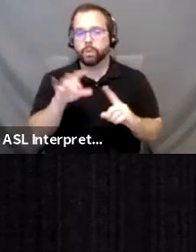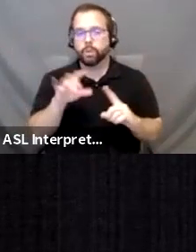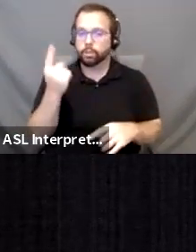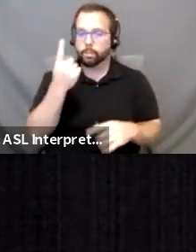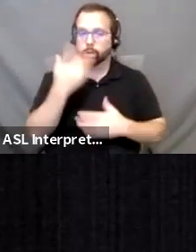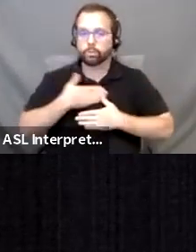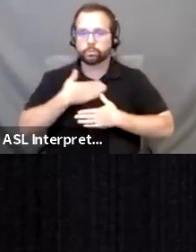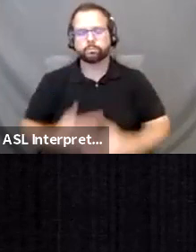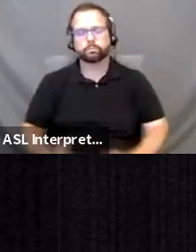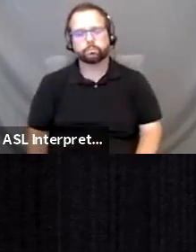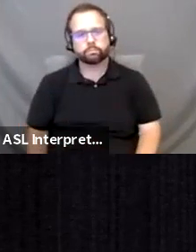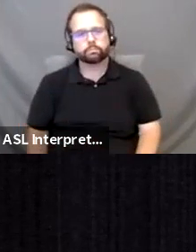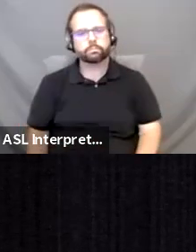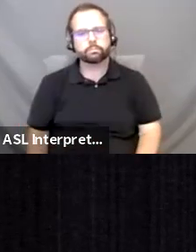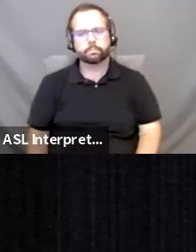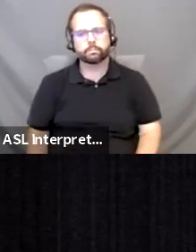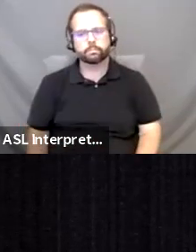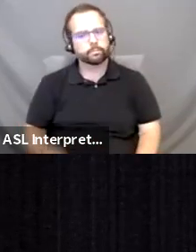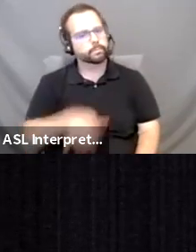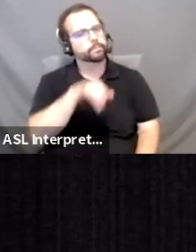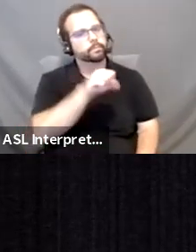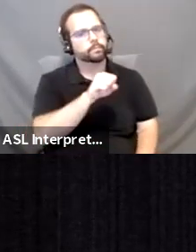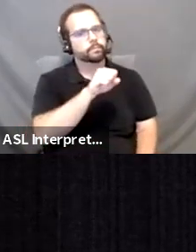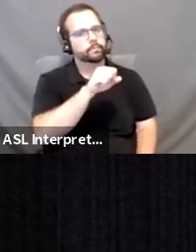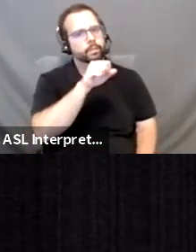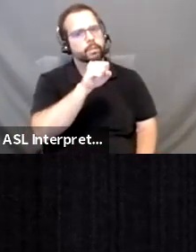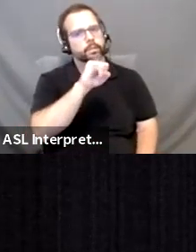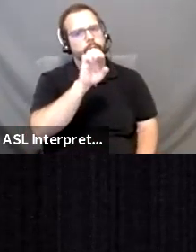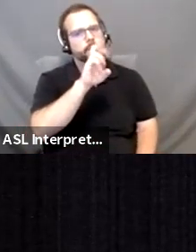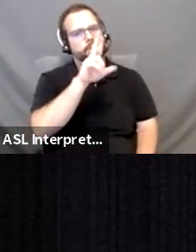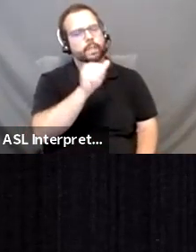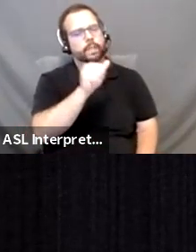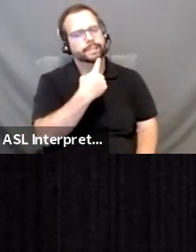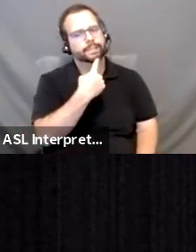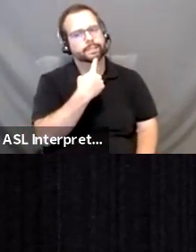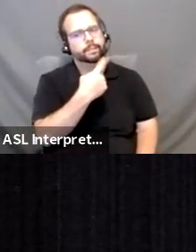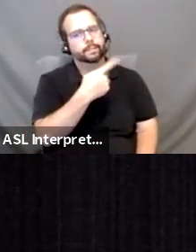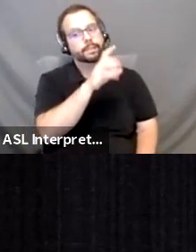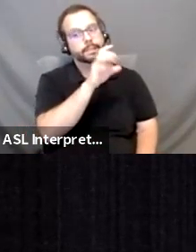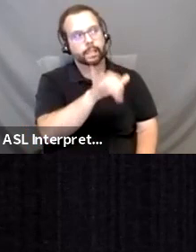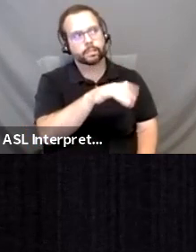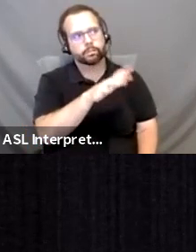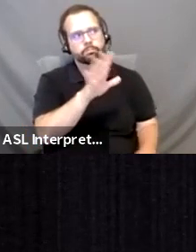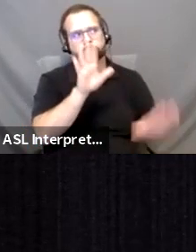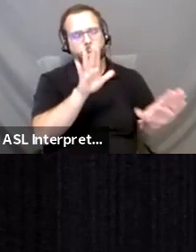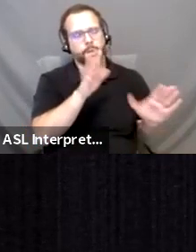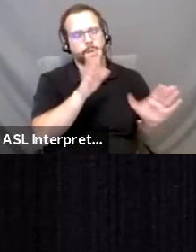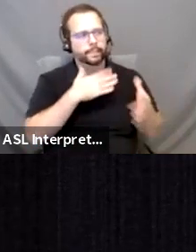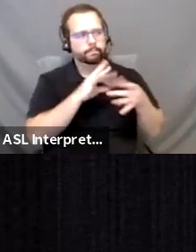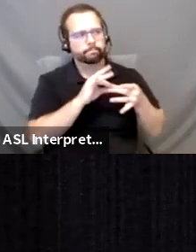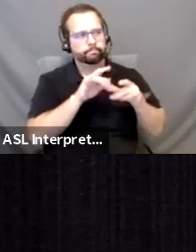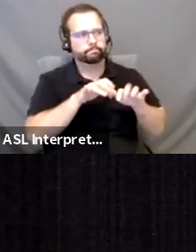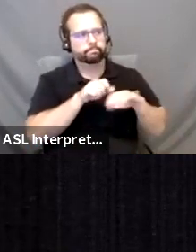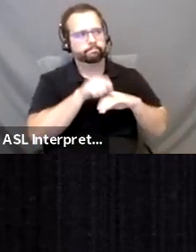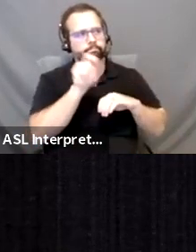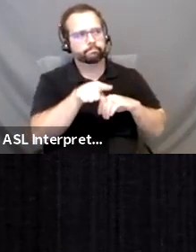Thank you for sharing that, Samantha. Yeah, if you could drop that in the chat, that would be great. I also dropped into the chat on our website, on